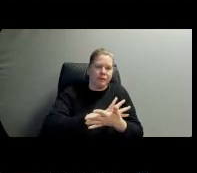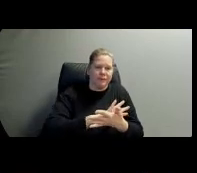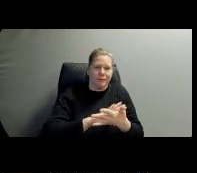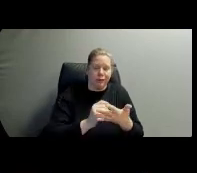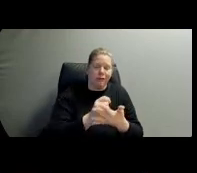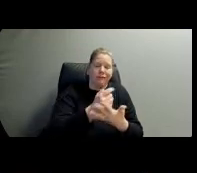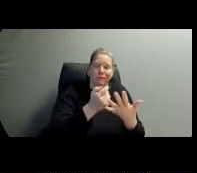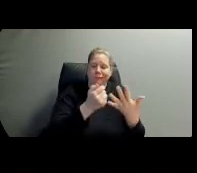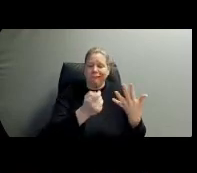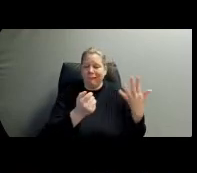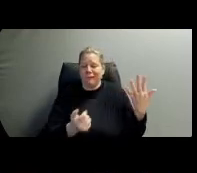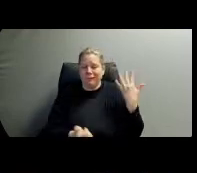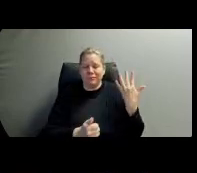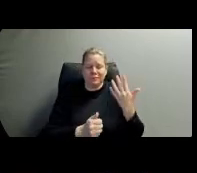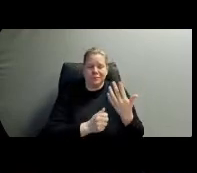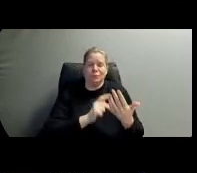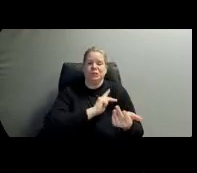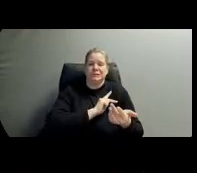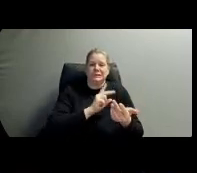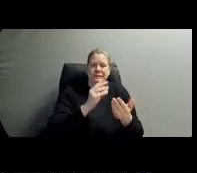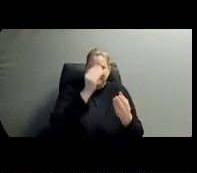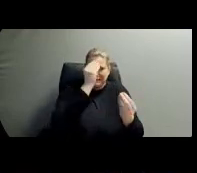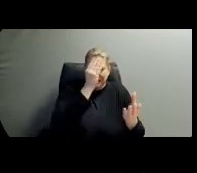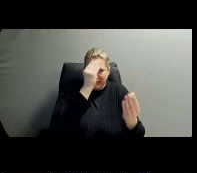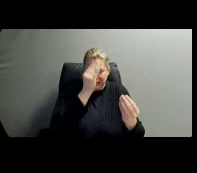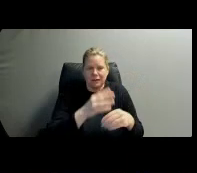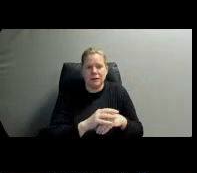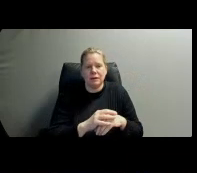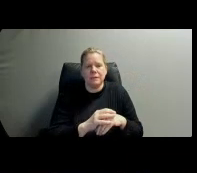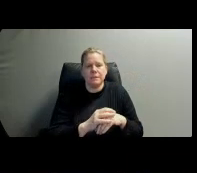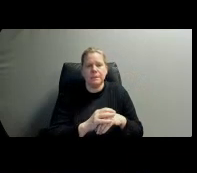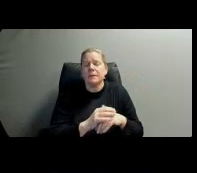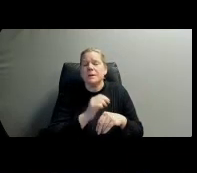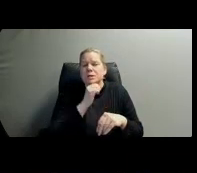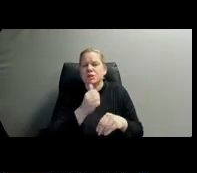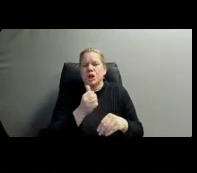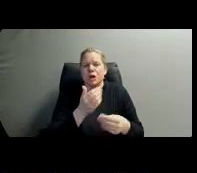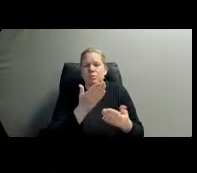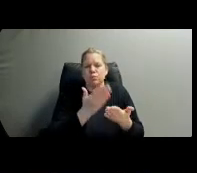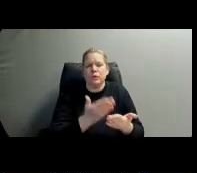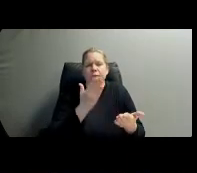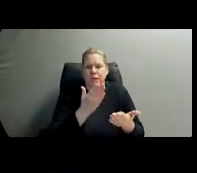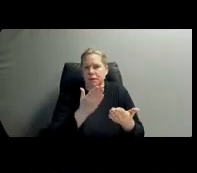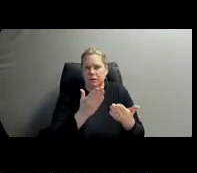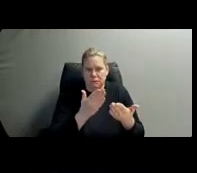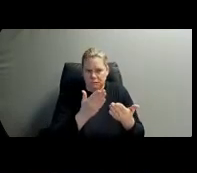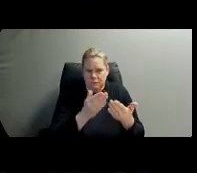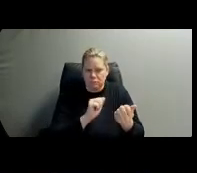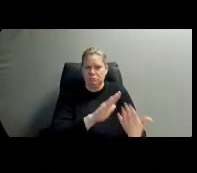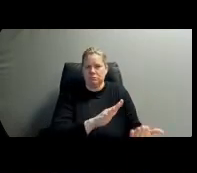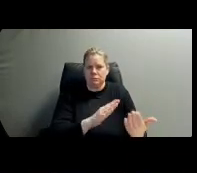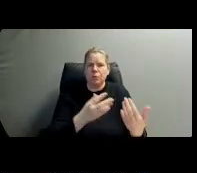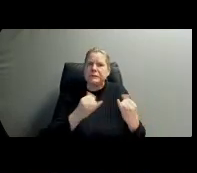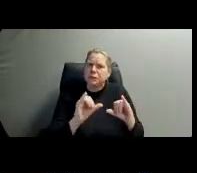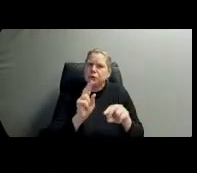unanonymize the anonymized data. So that's not a proven mechanism is what we have seen so far. It's still being used because we don't have